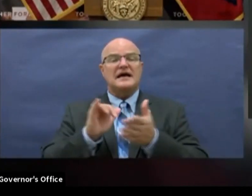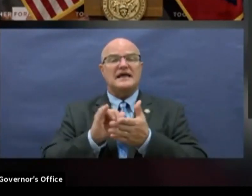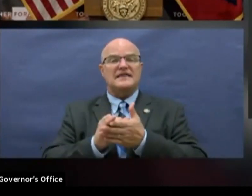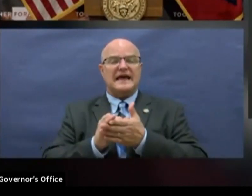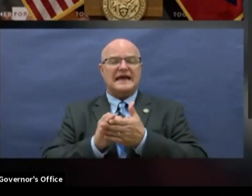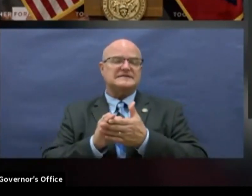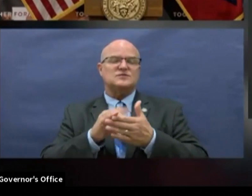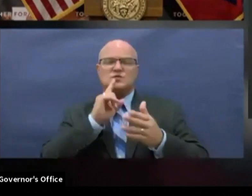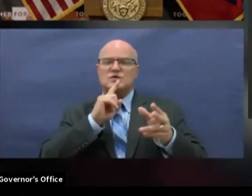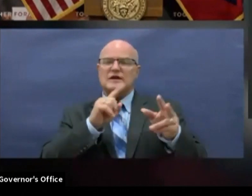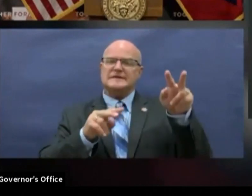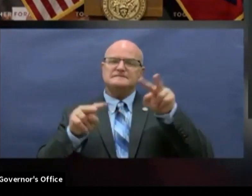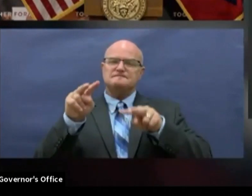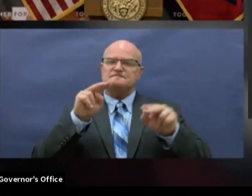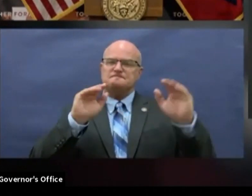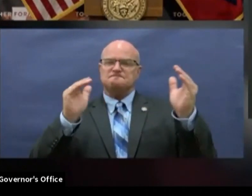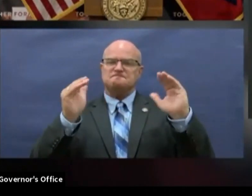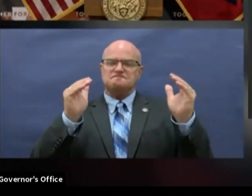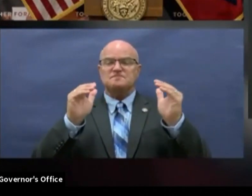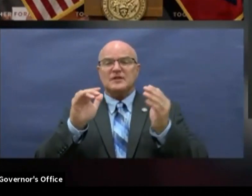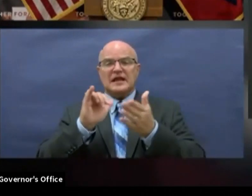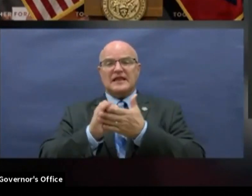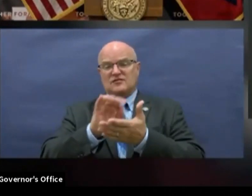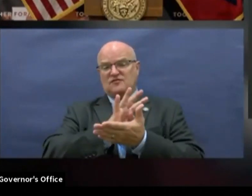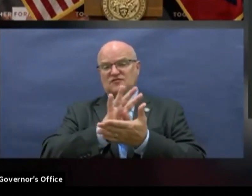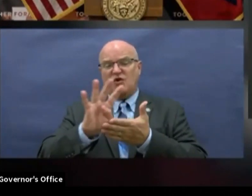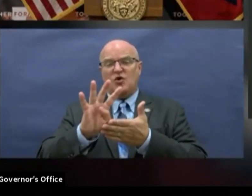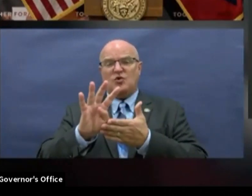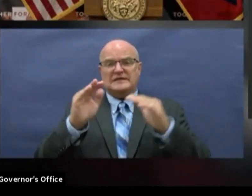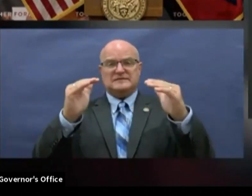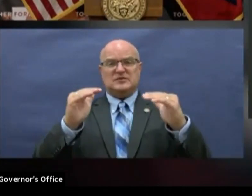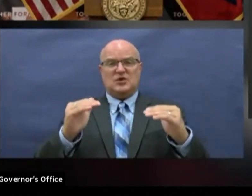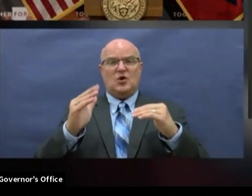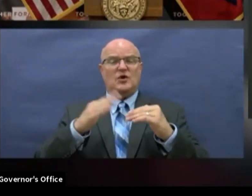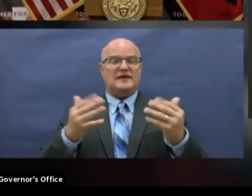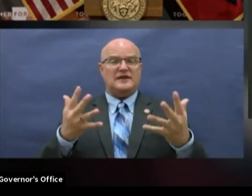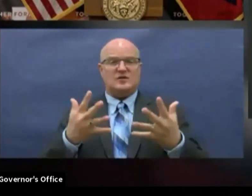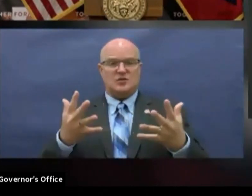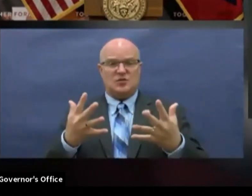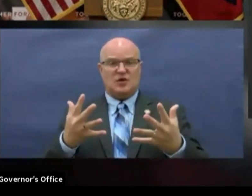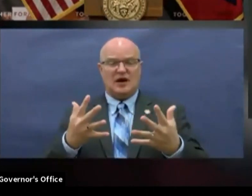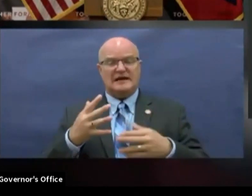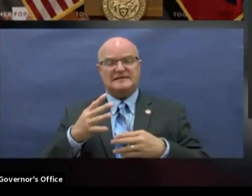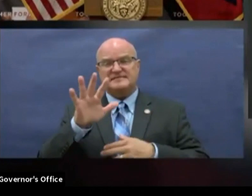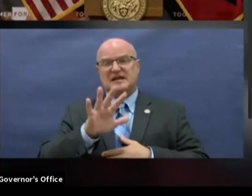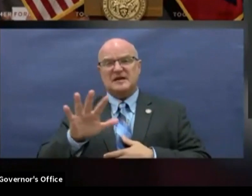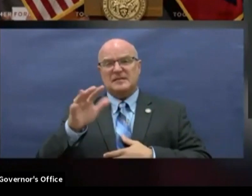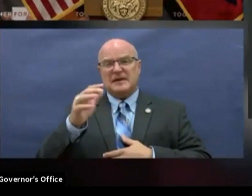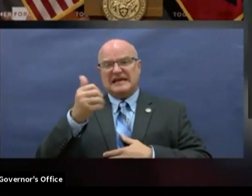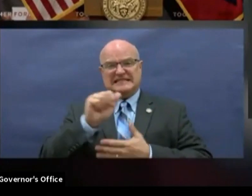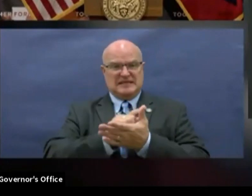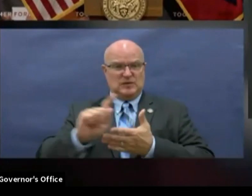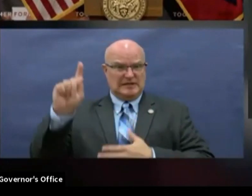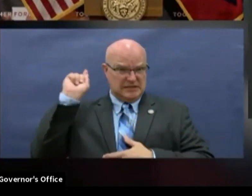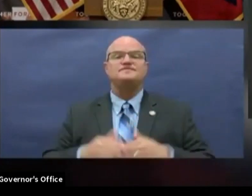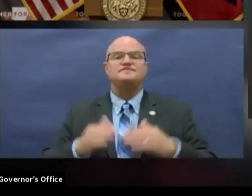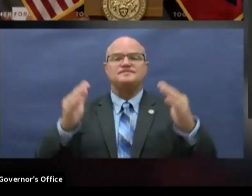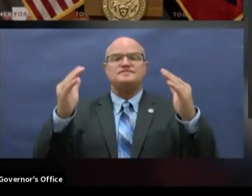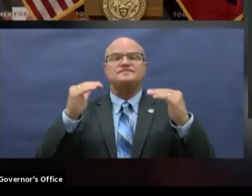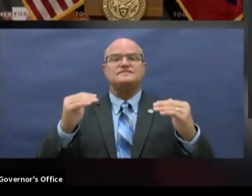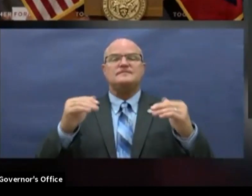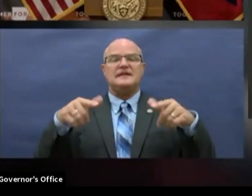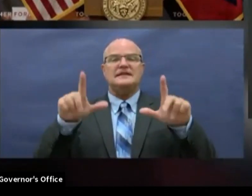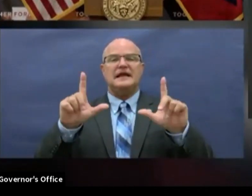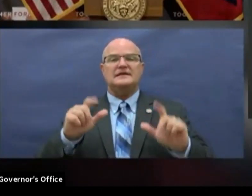in perspective, and those 4 weeks were a little bit lower than what we were about 10 weeks ago. Go to the